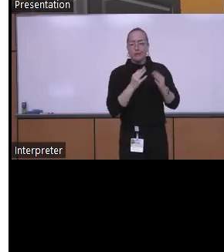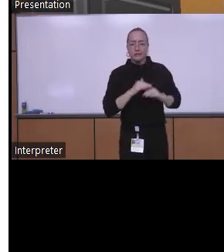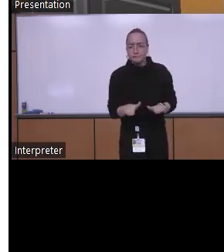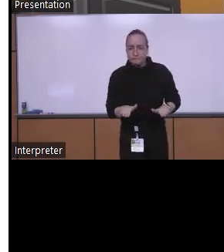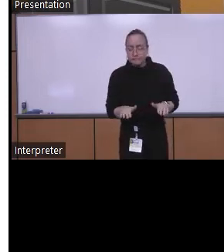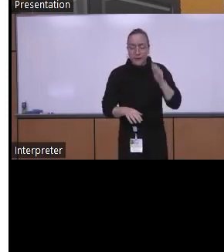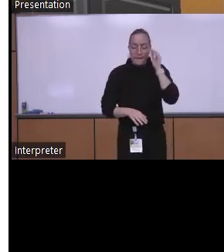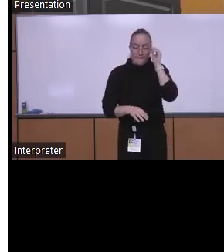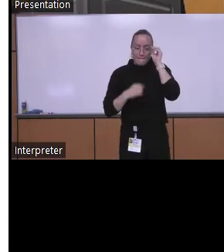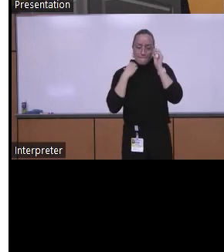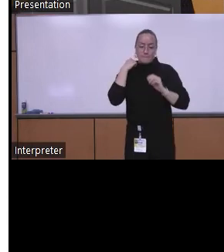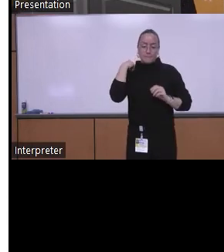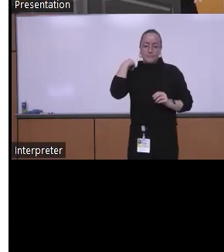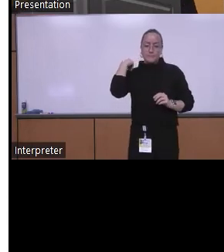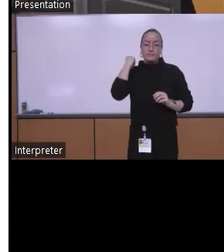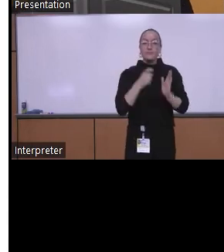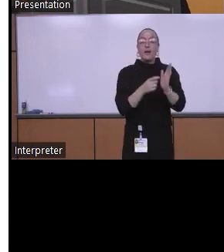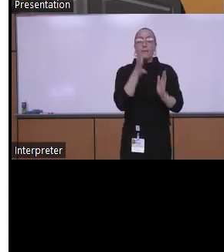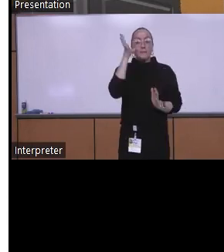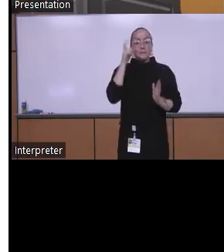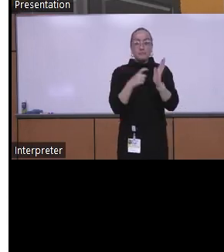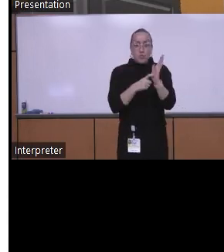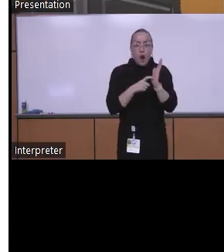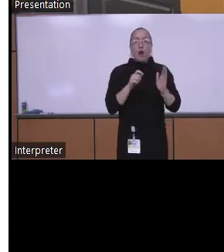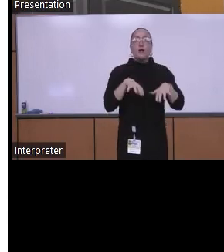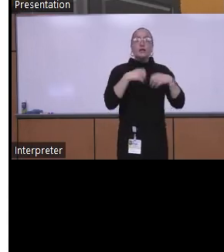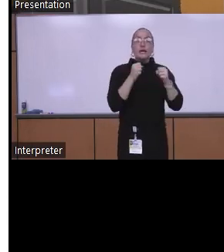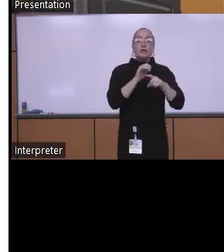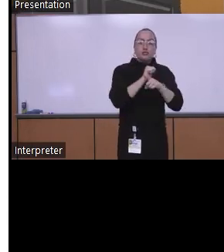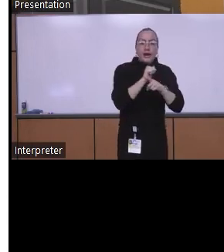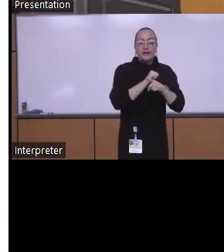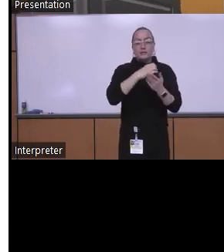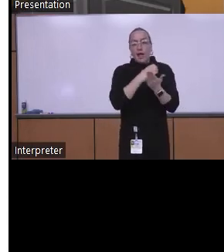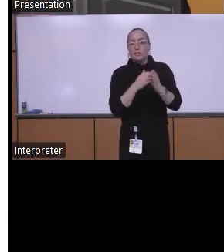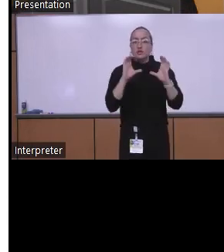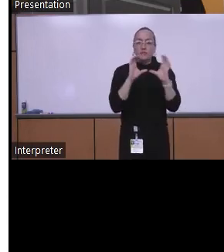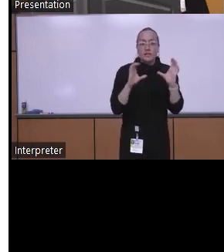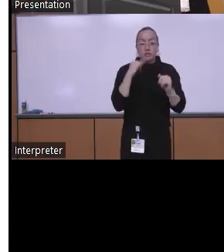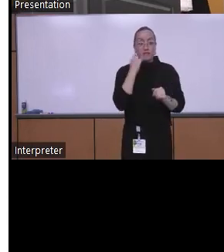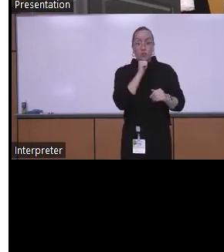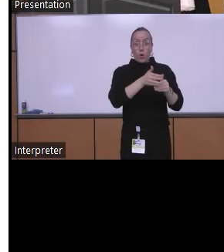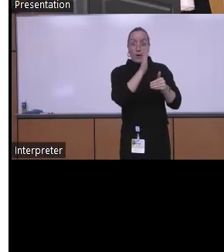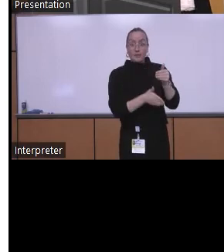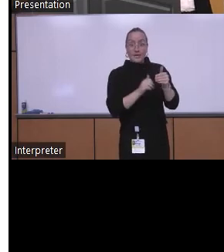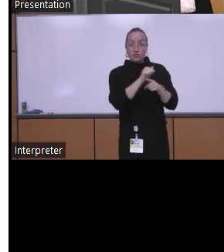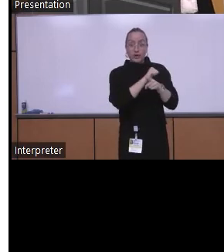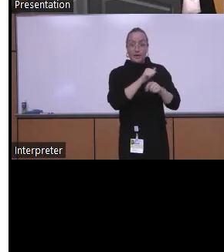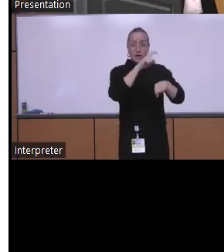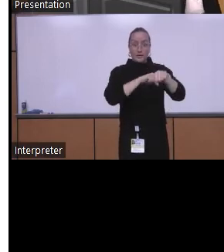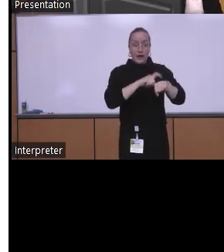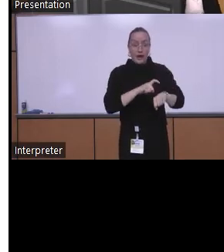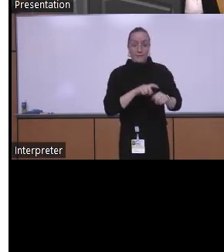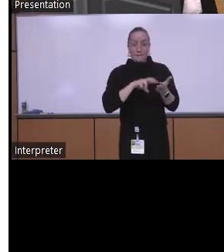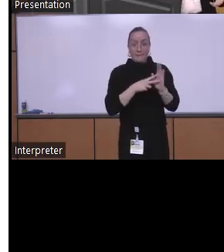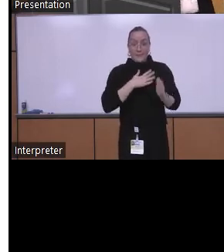to participate, to complete trainings and certification by threat of further coercive intervention. So if you don't complete these trainings on time for this hearing,